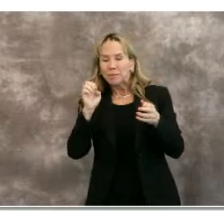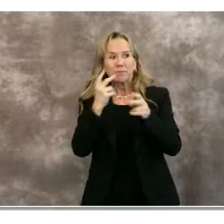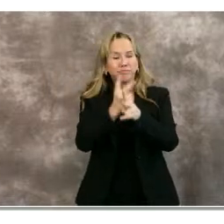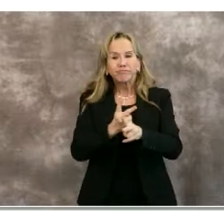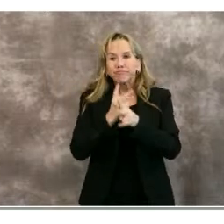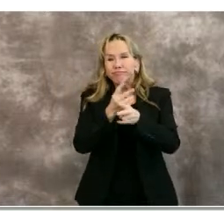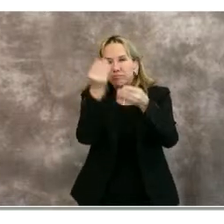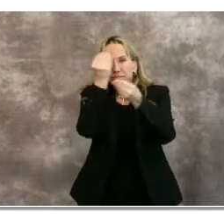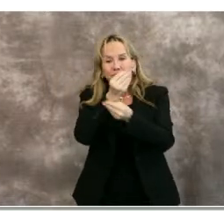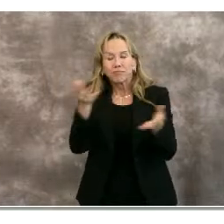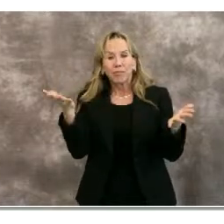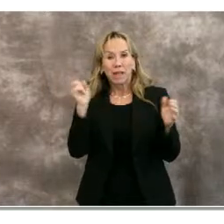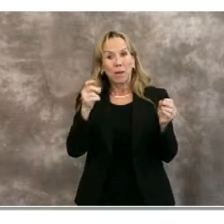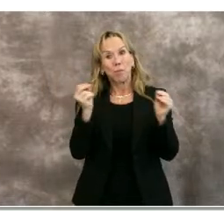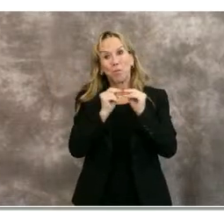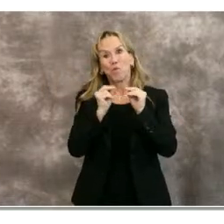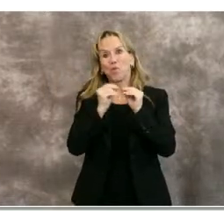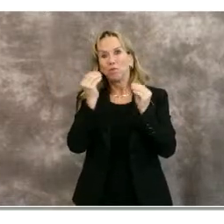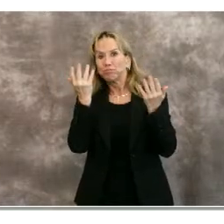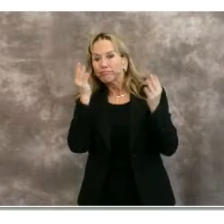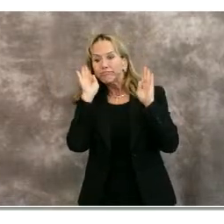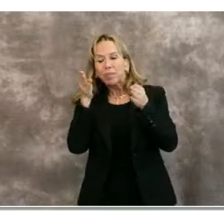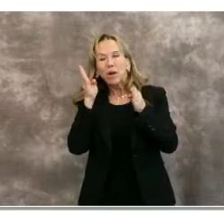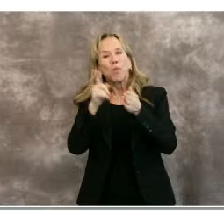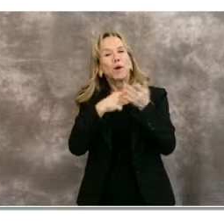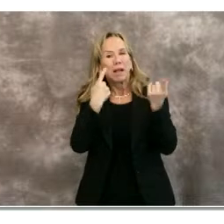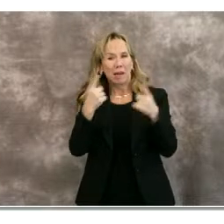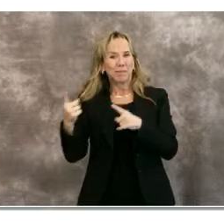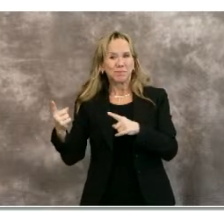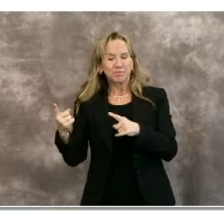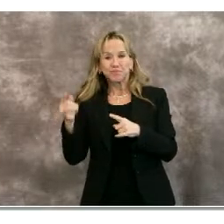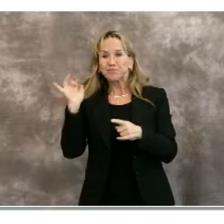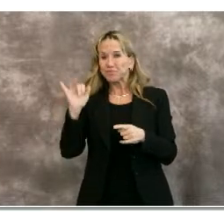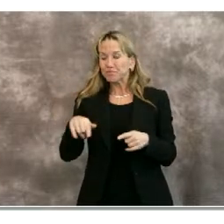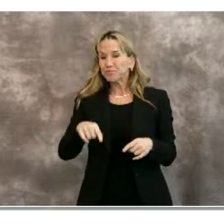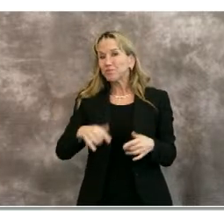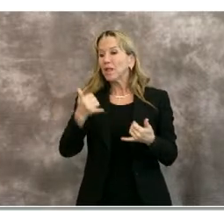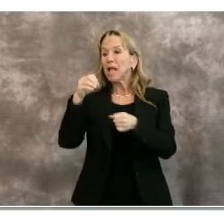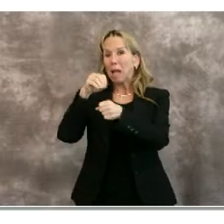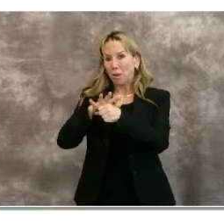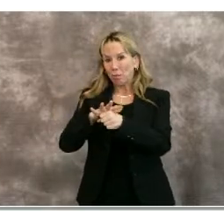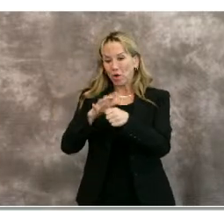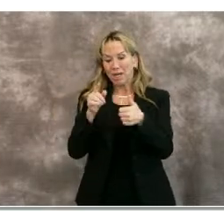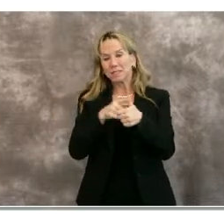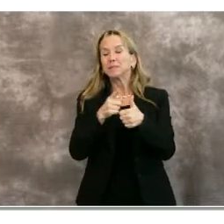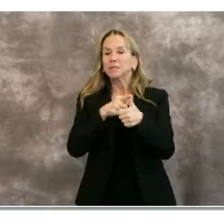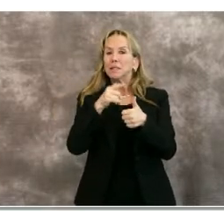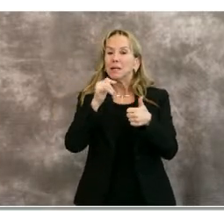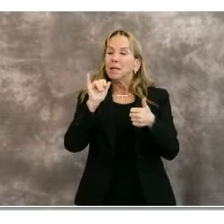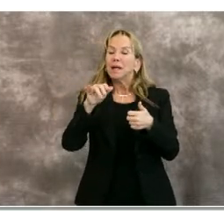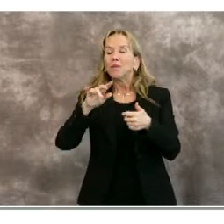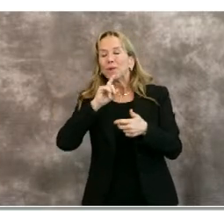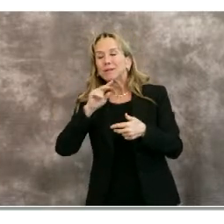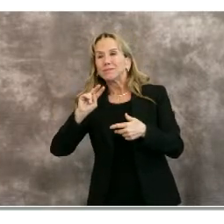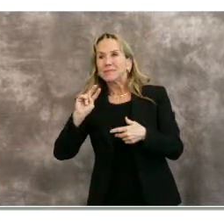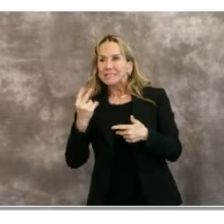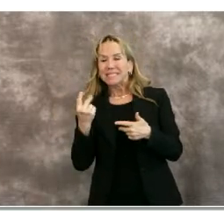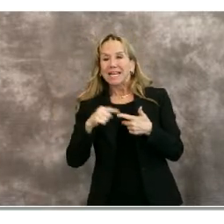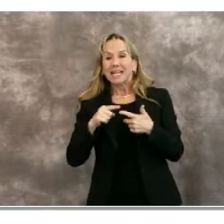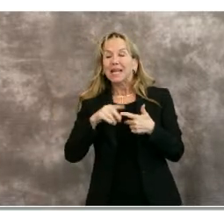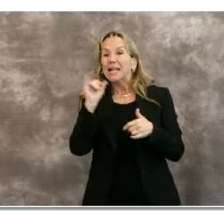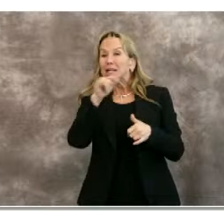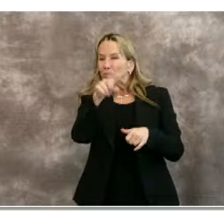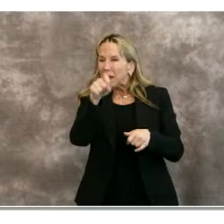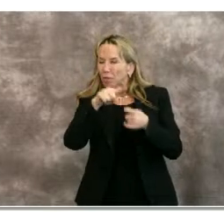will, that we need to pay closer attention to what's going on. So that includes outbreaks, which is number 2, number 7,